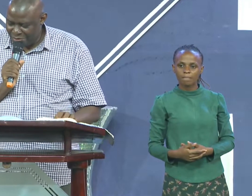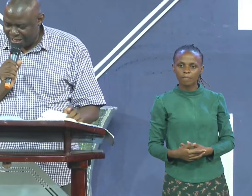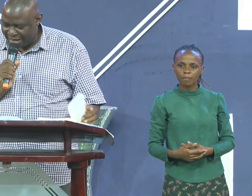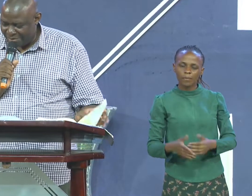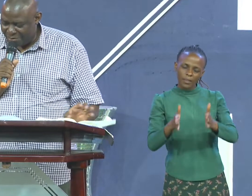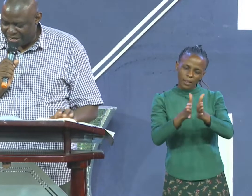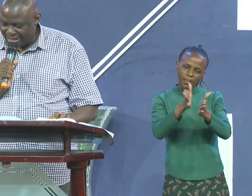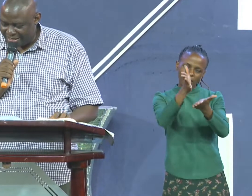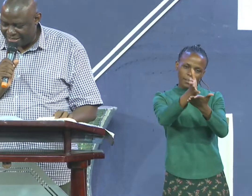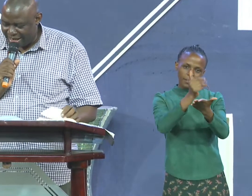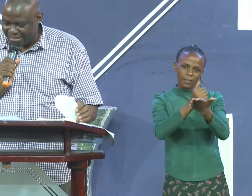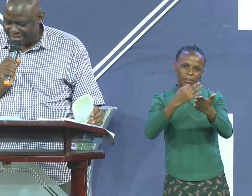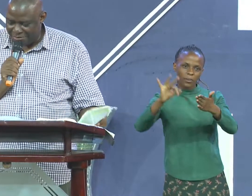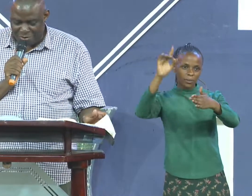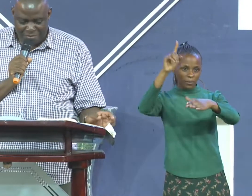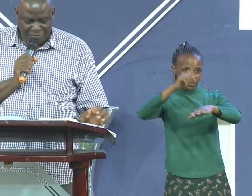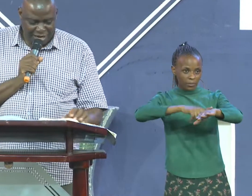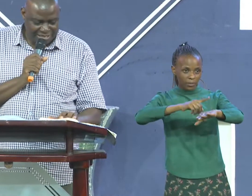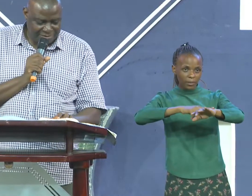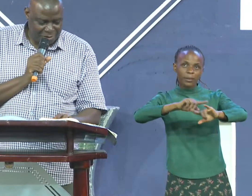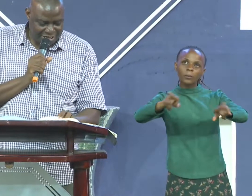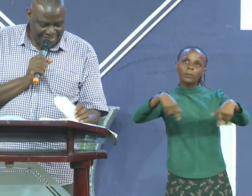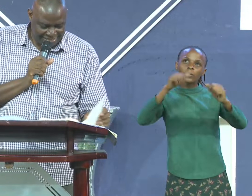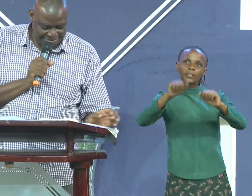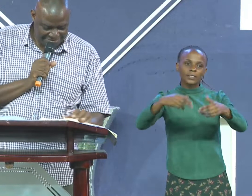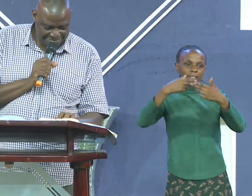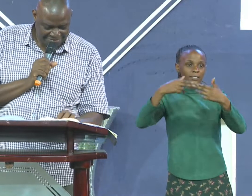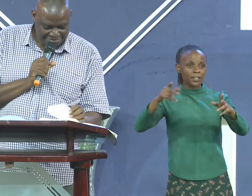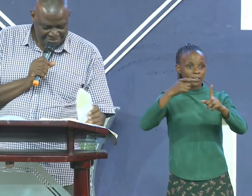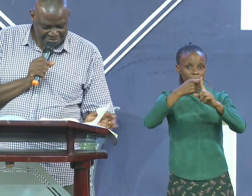because of time, we can start from verse